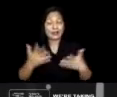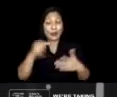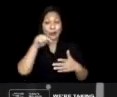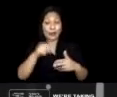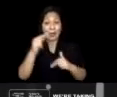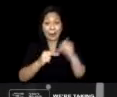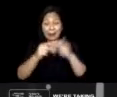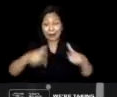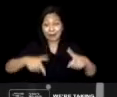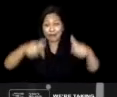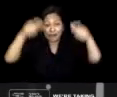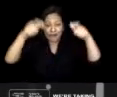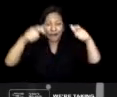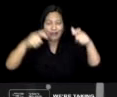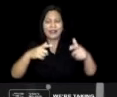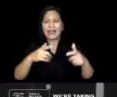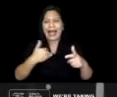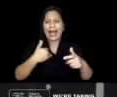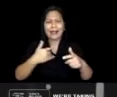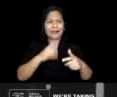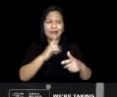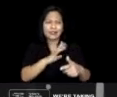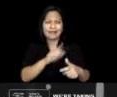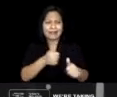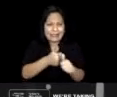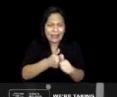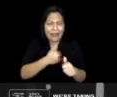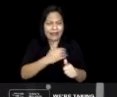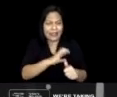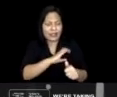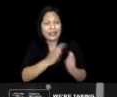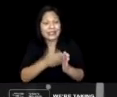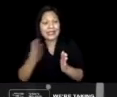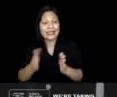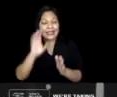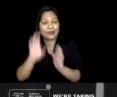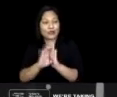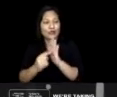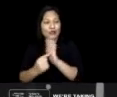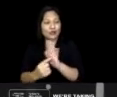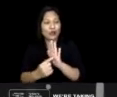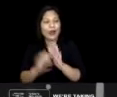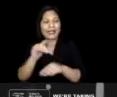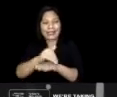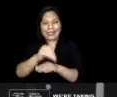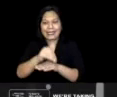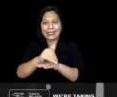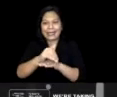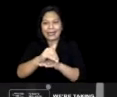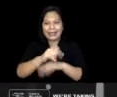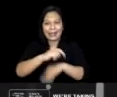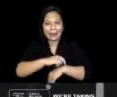itself has a lot of character. If you go to the next image, you'll see maybe a night image of